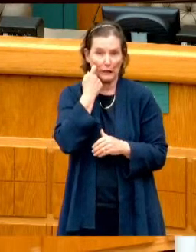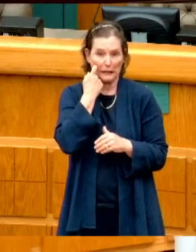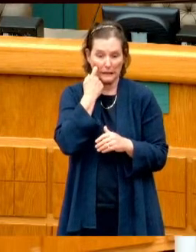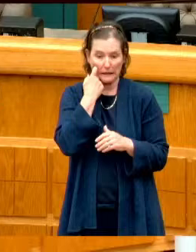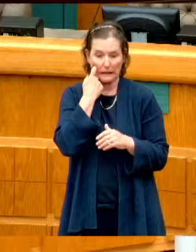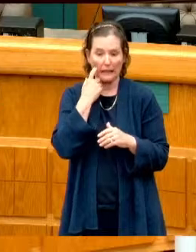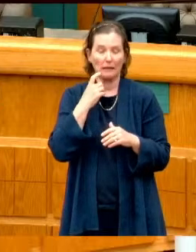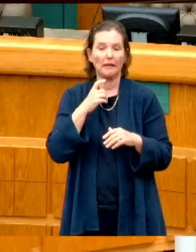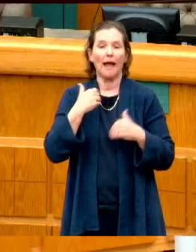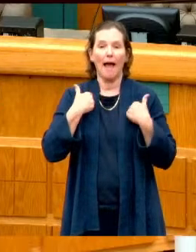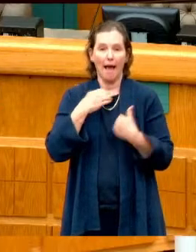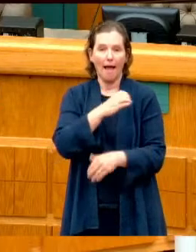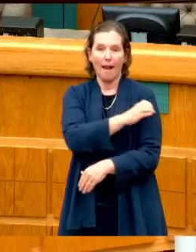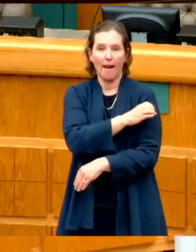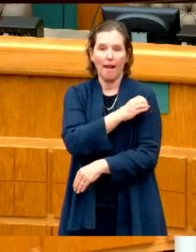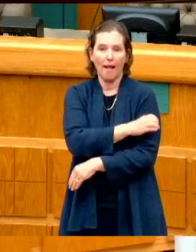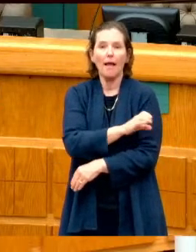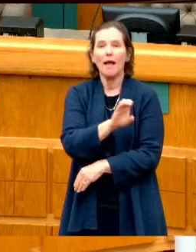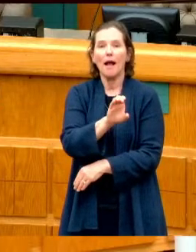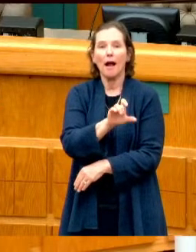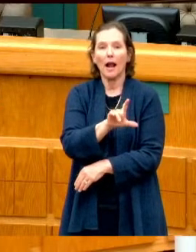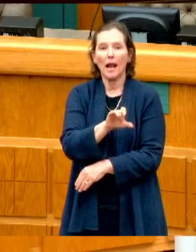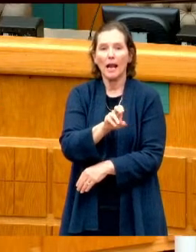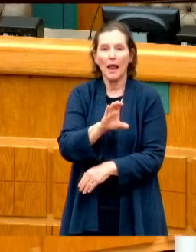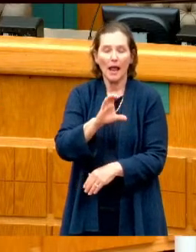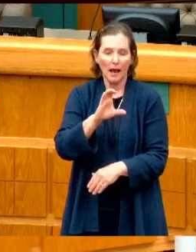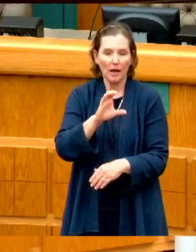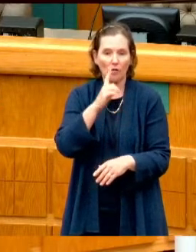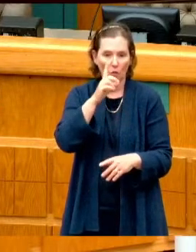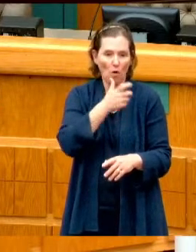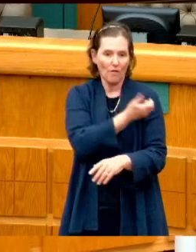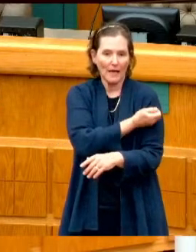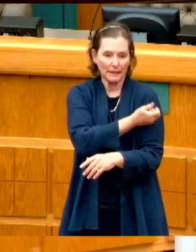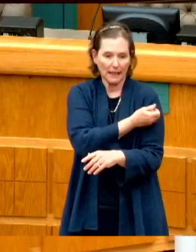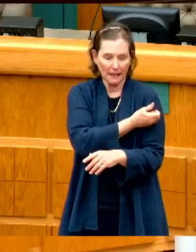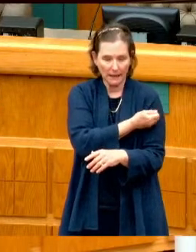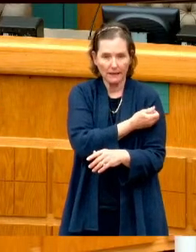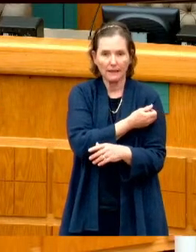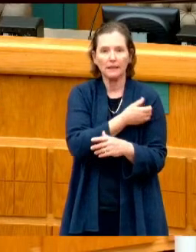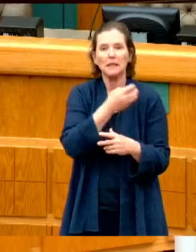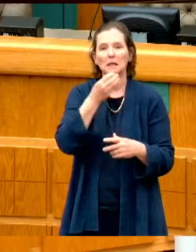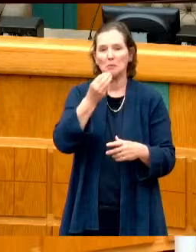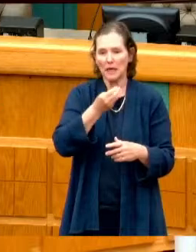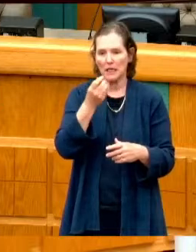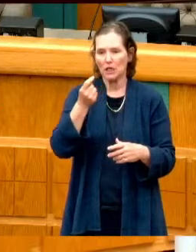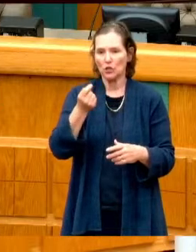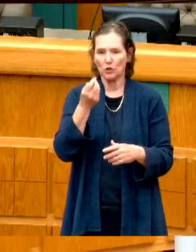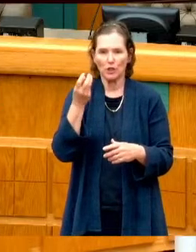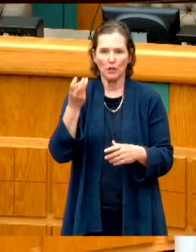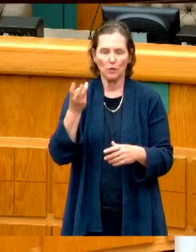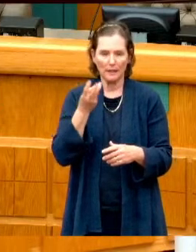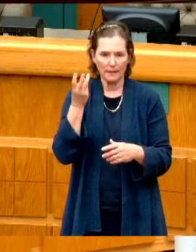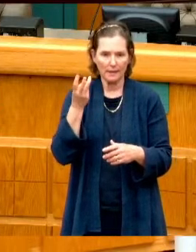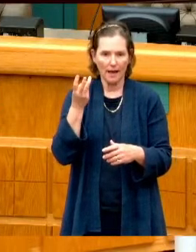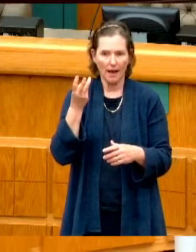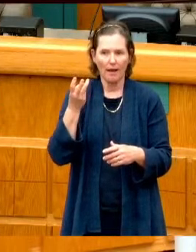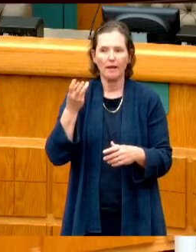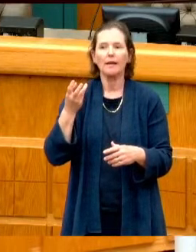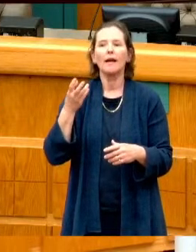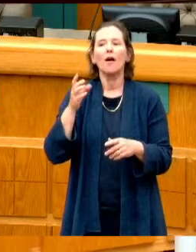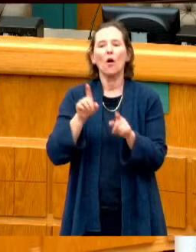at the Richard Borchard Fairgrounds. Monday's clinic administered first doses, and Tuesday and Wednesday's